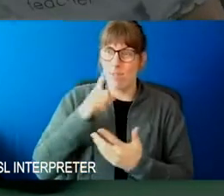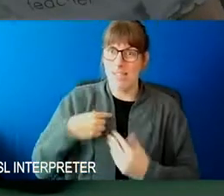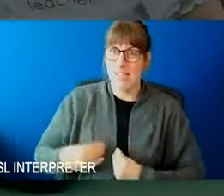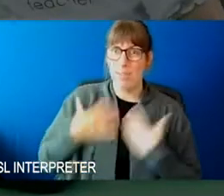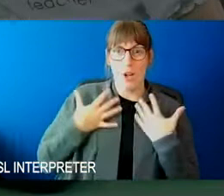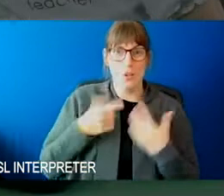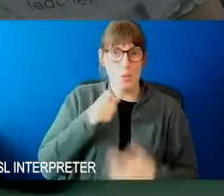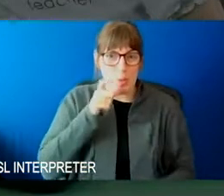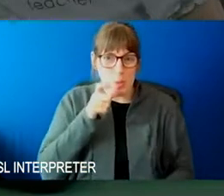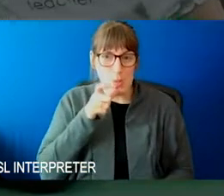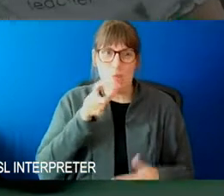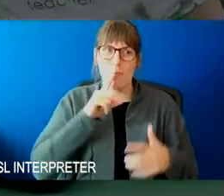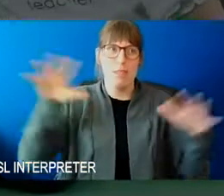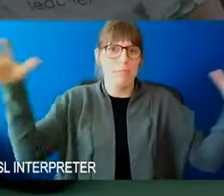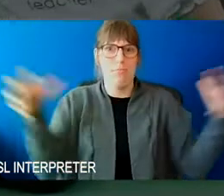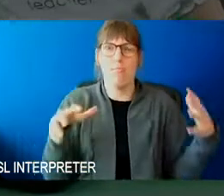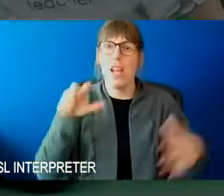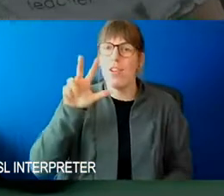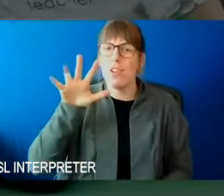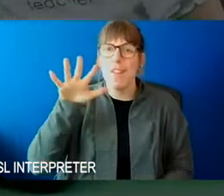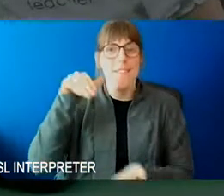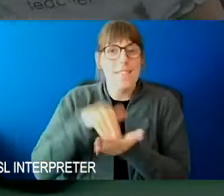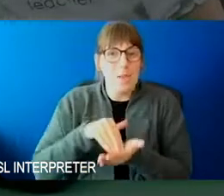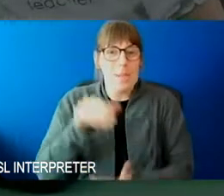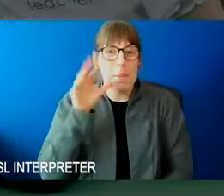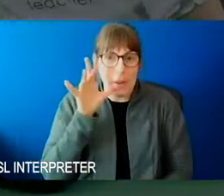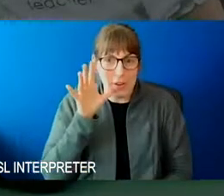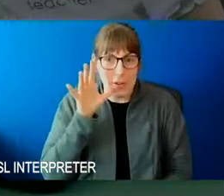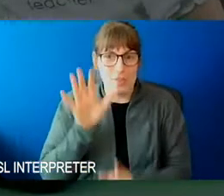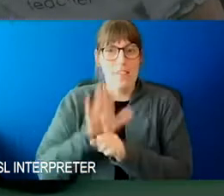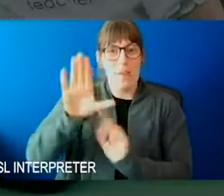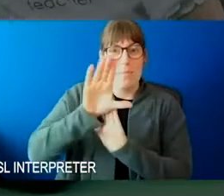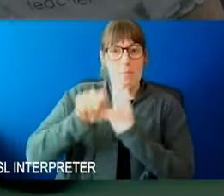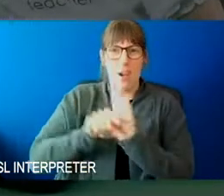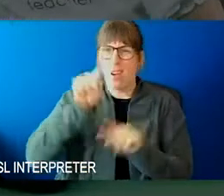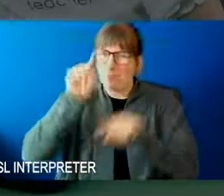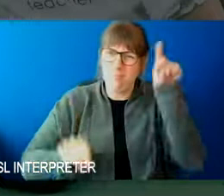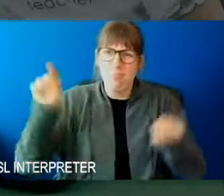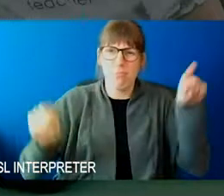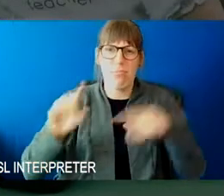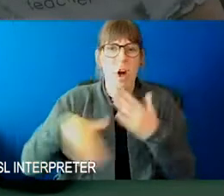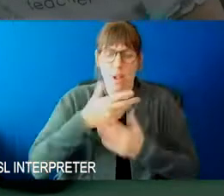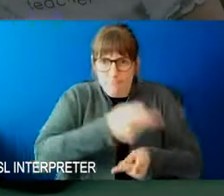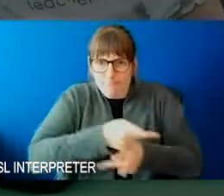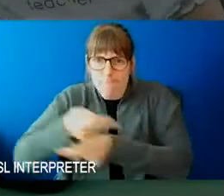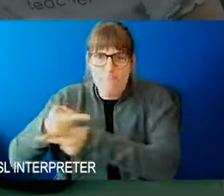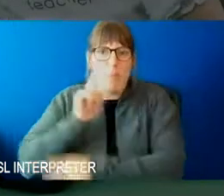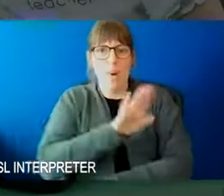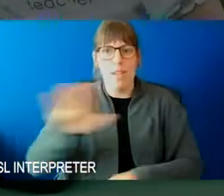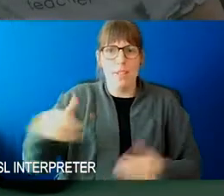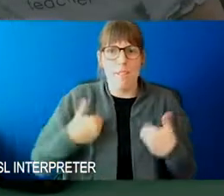this presentation, I have to say, are a group of over 35,000 mothers of diverse